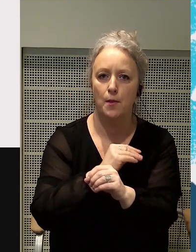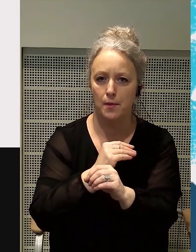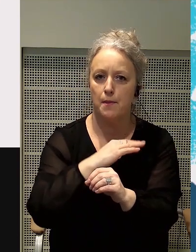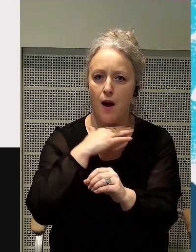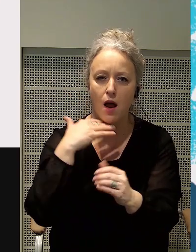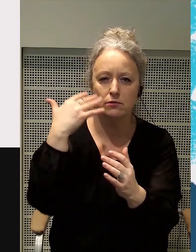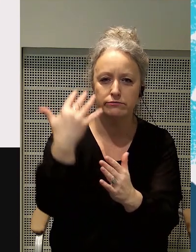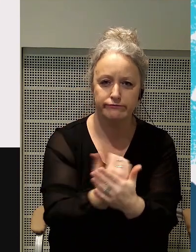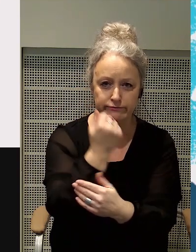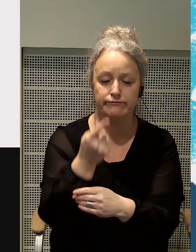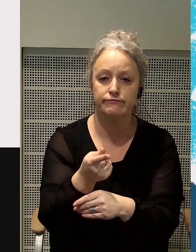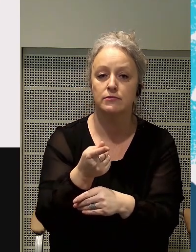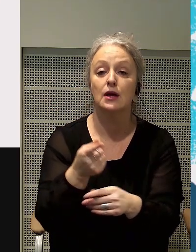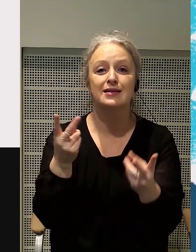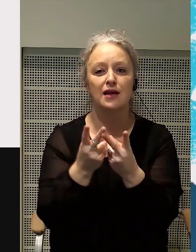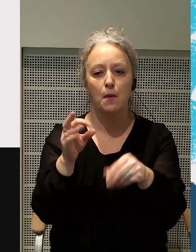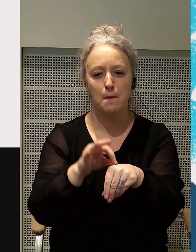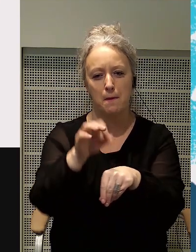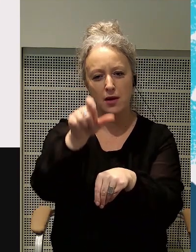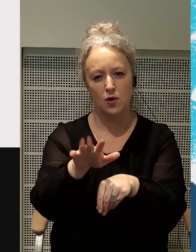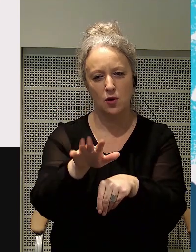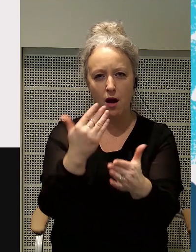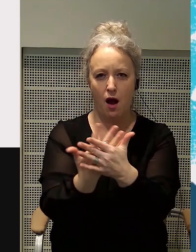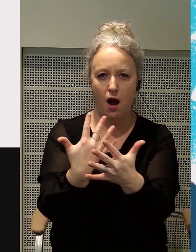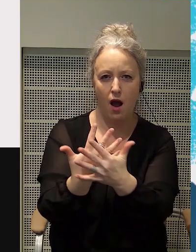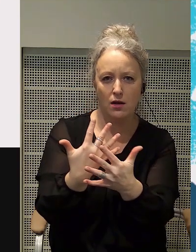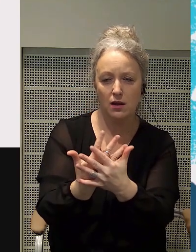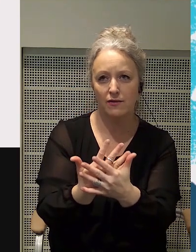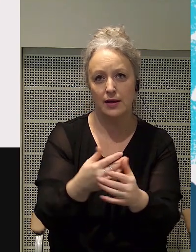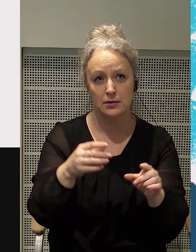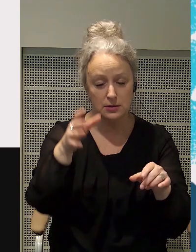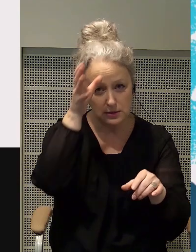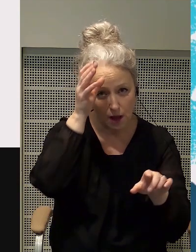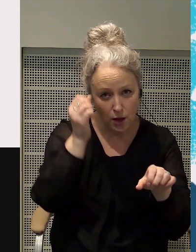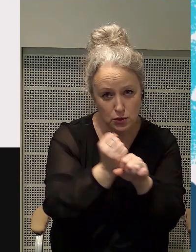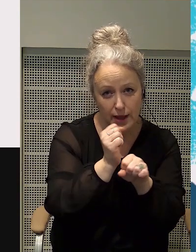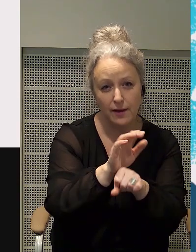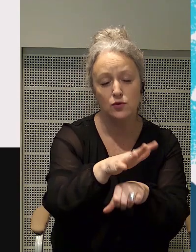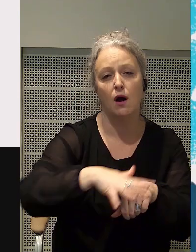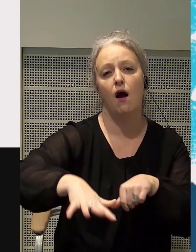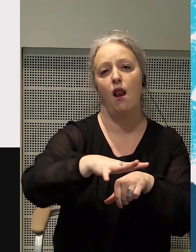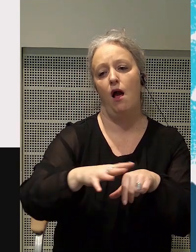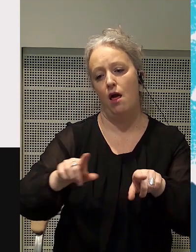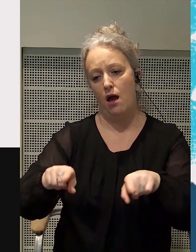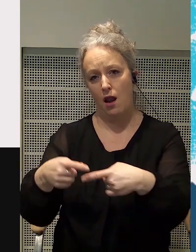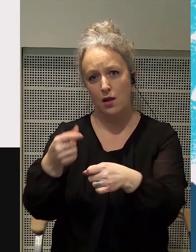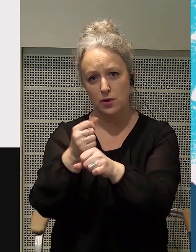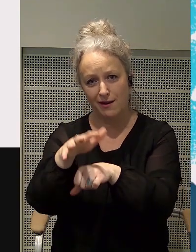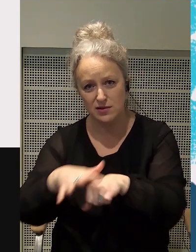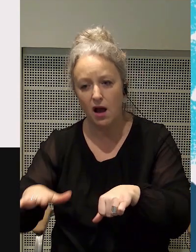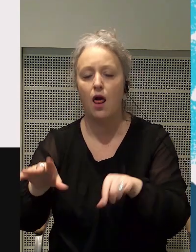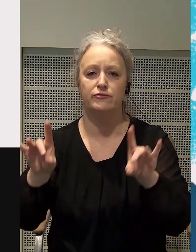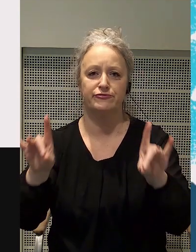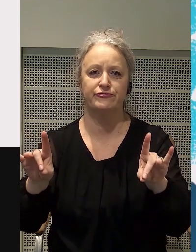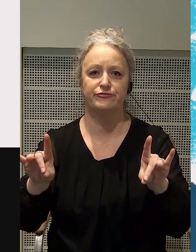And along the years, we had many examples, not only in rare diseases, showing the power of patient groups when we